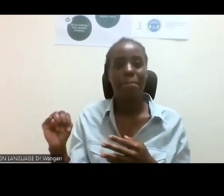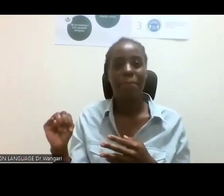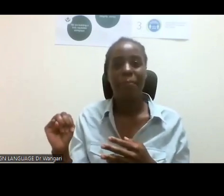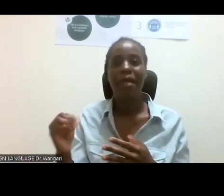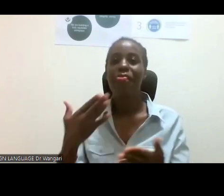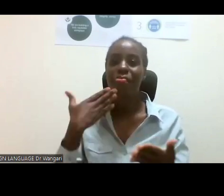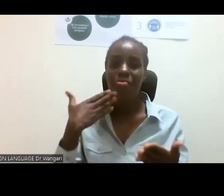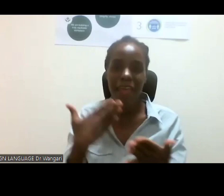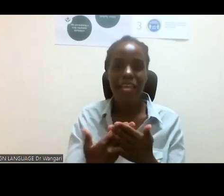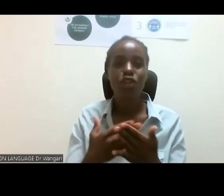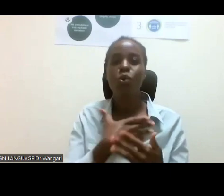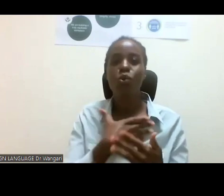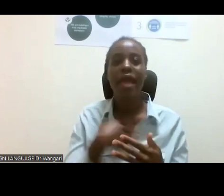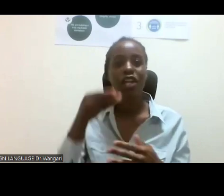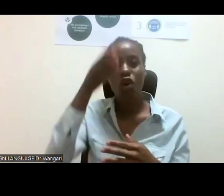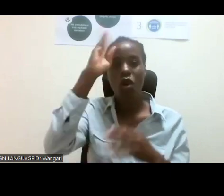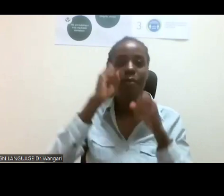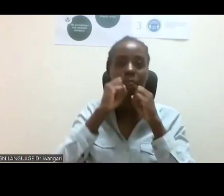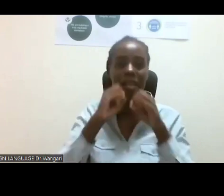Thank you and God bless you.